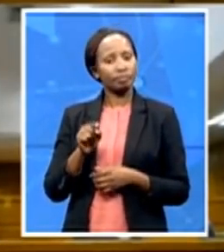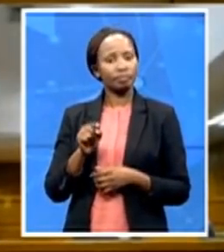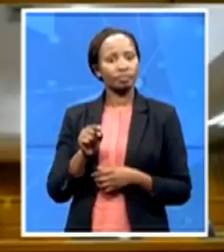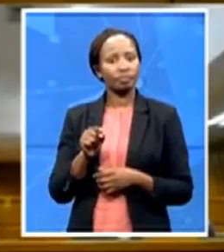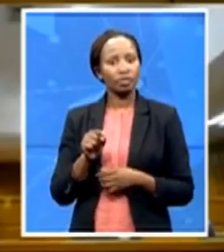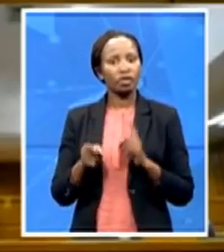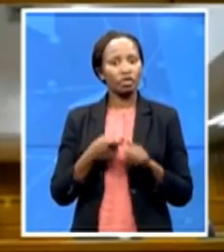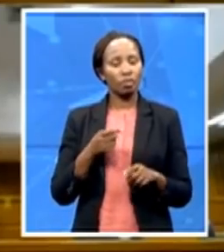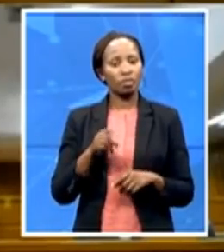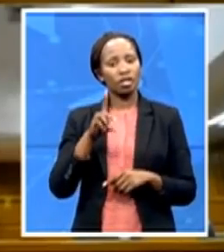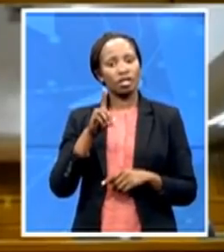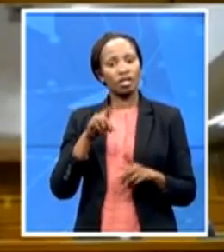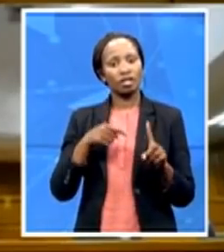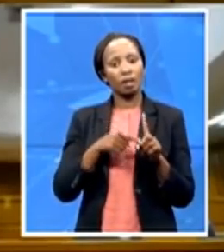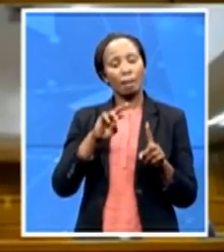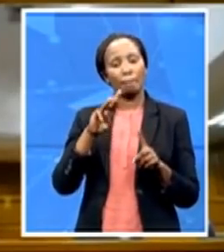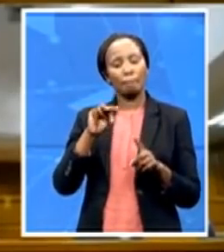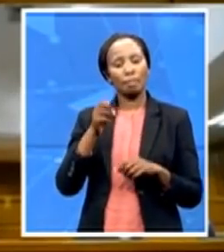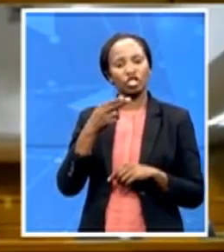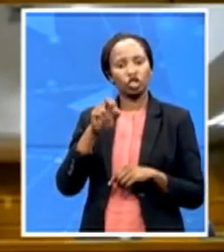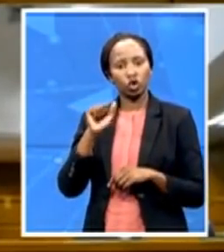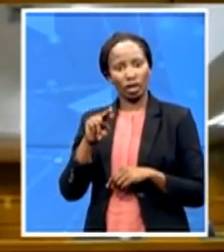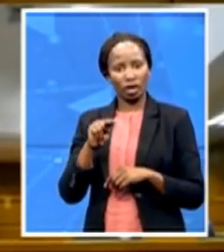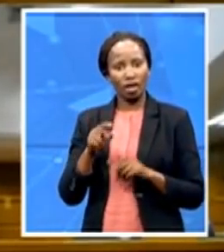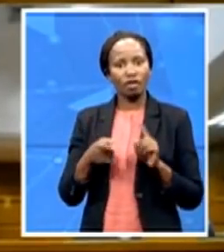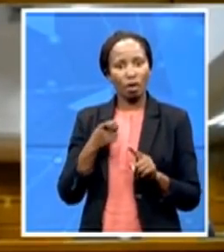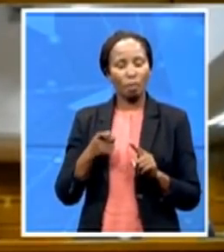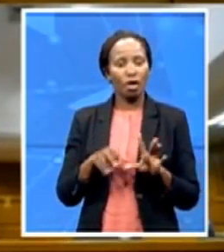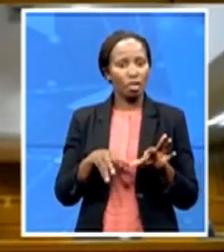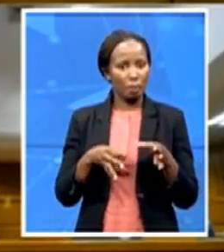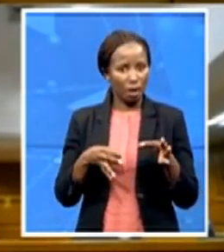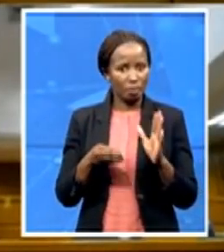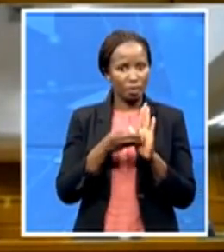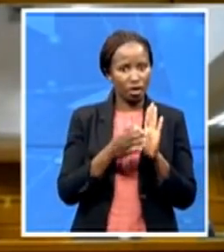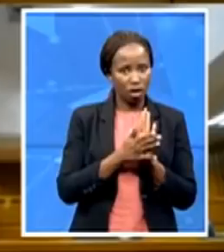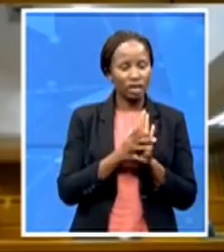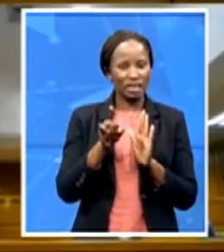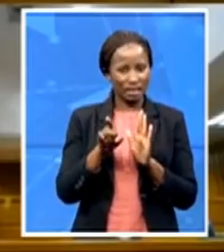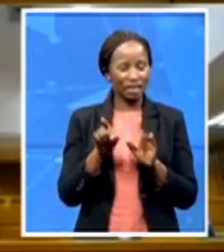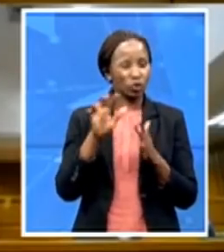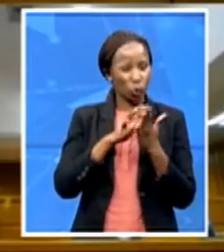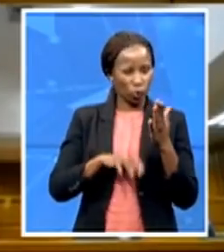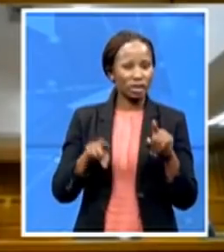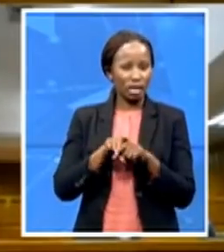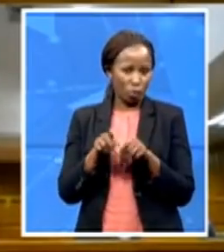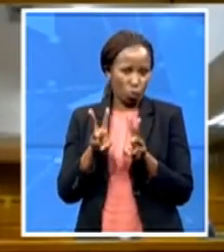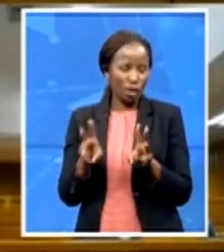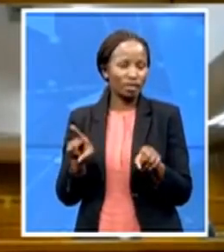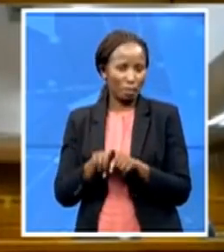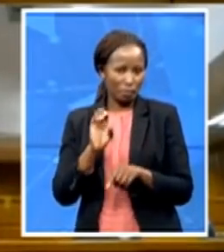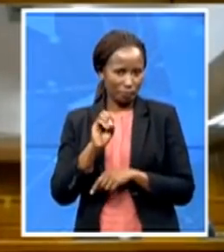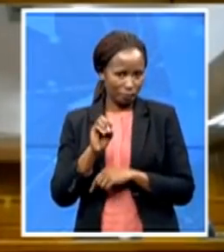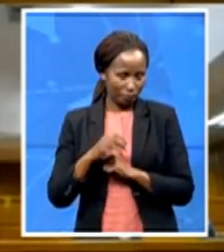knows from the papers, was largely similar to the current motion. The latter has added